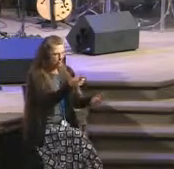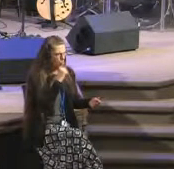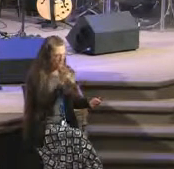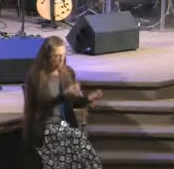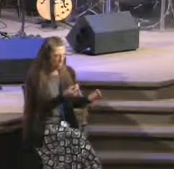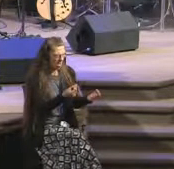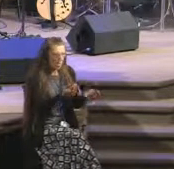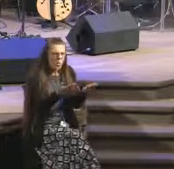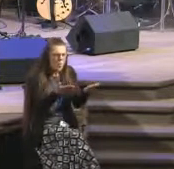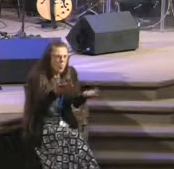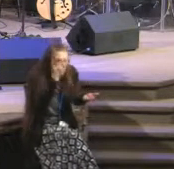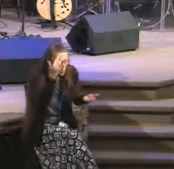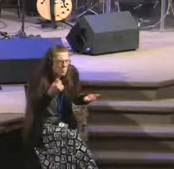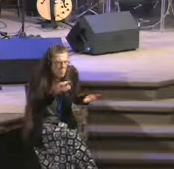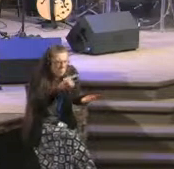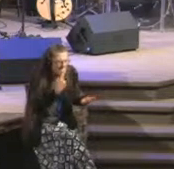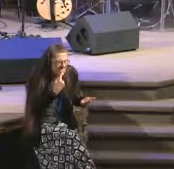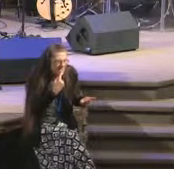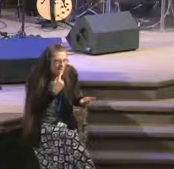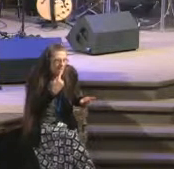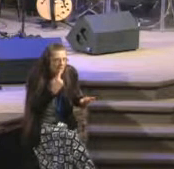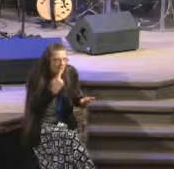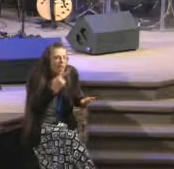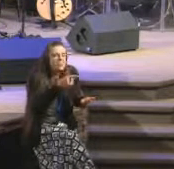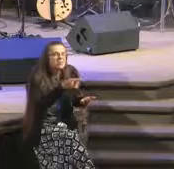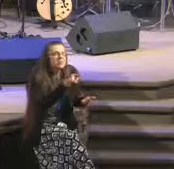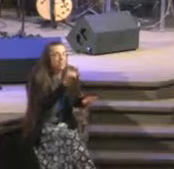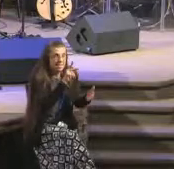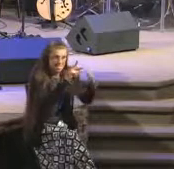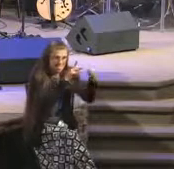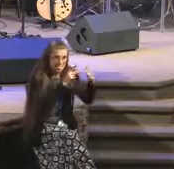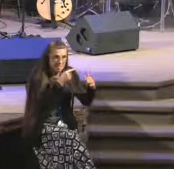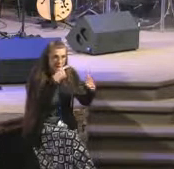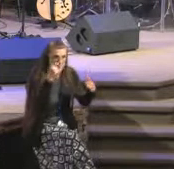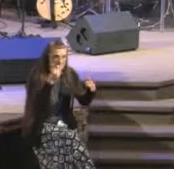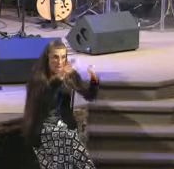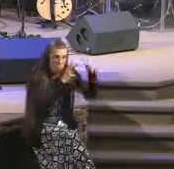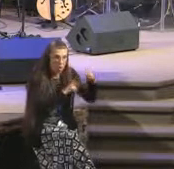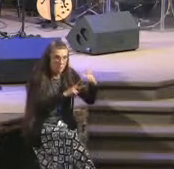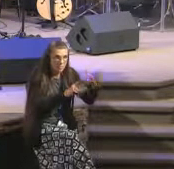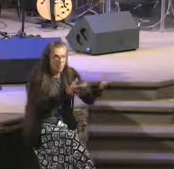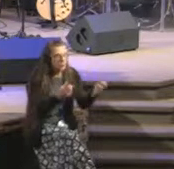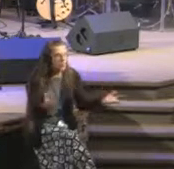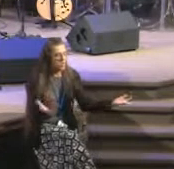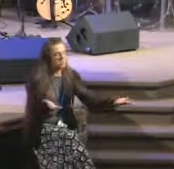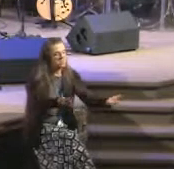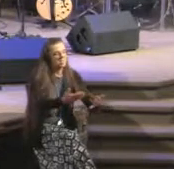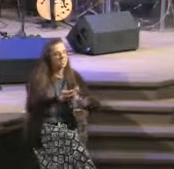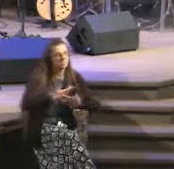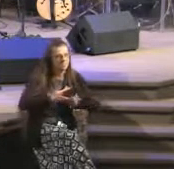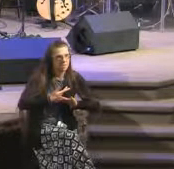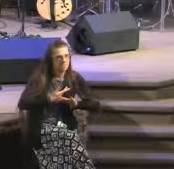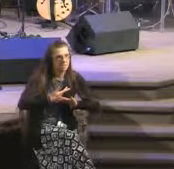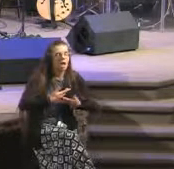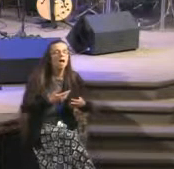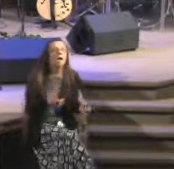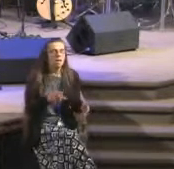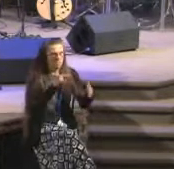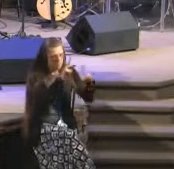Why were they saying these things? Because they wanted things for themselves. The prophet and the priest, who are supposed to live a life